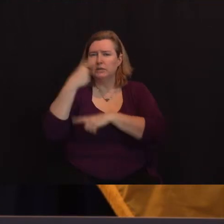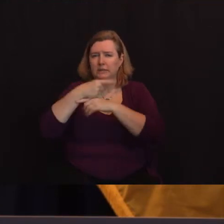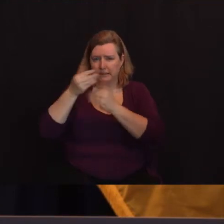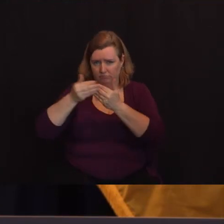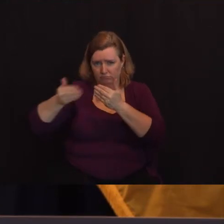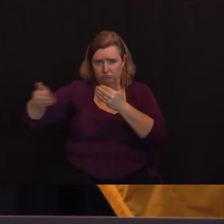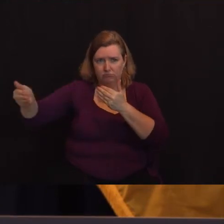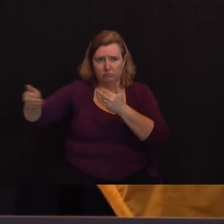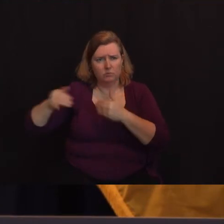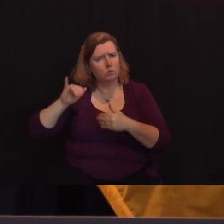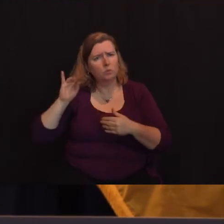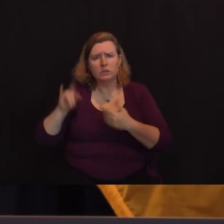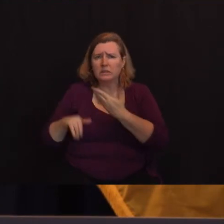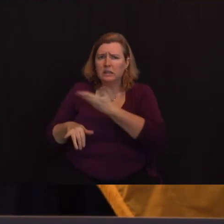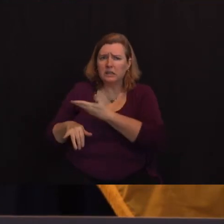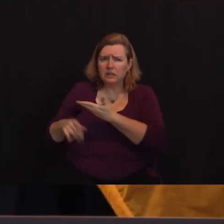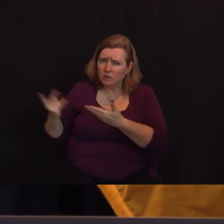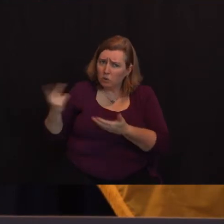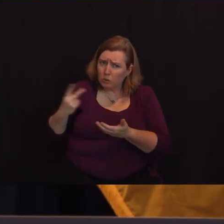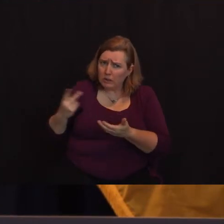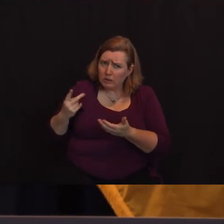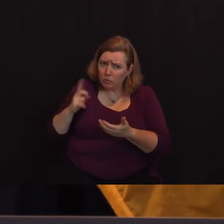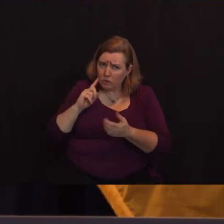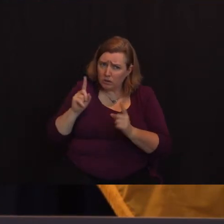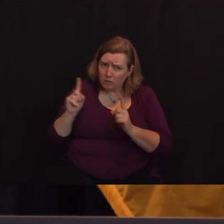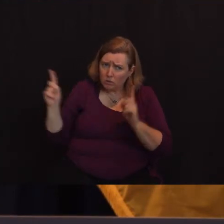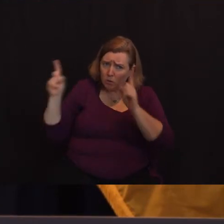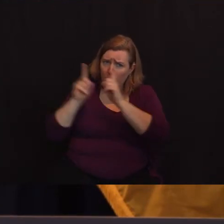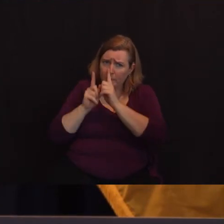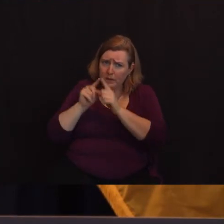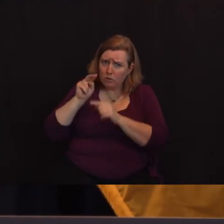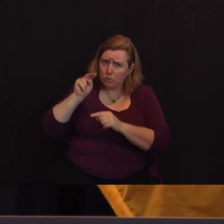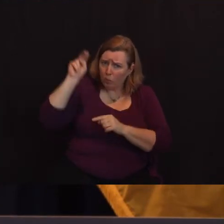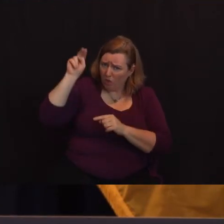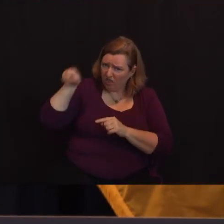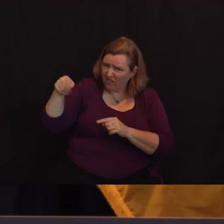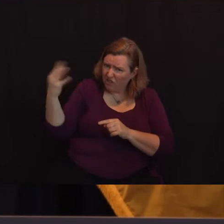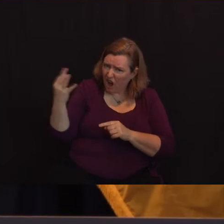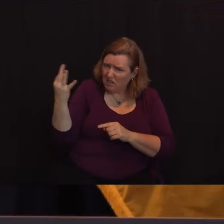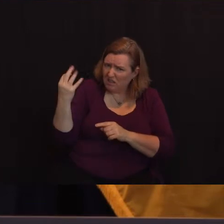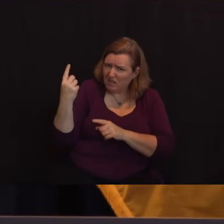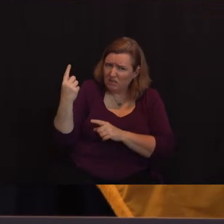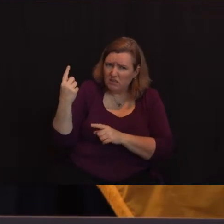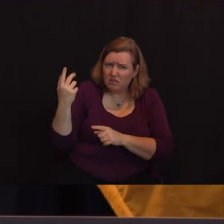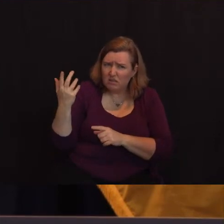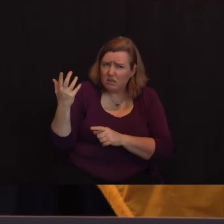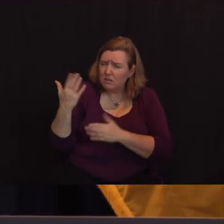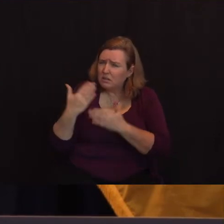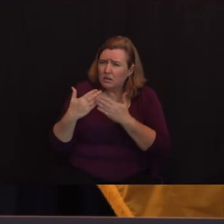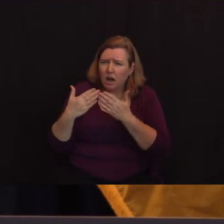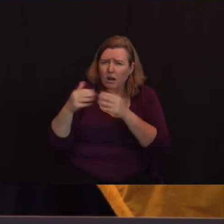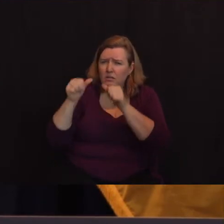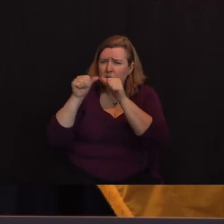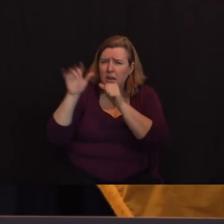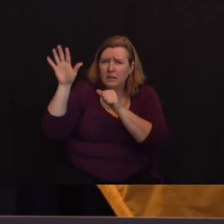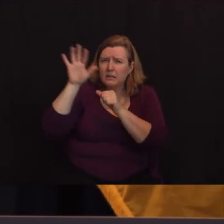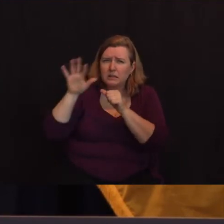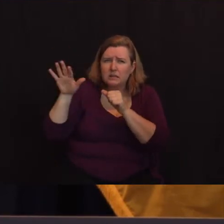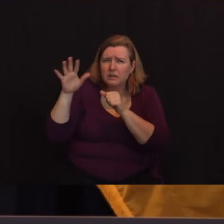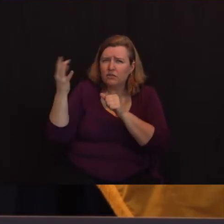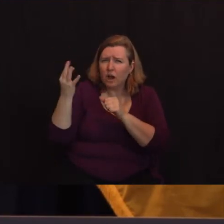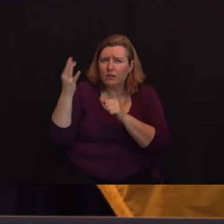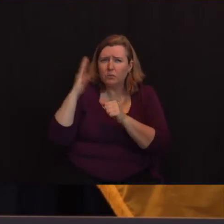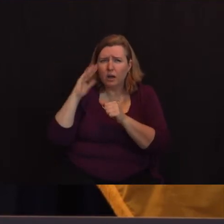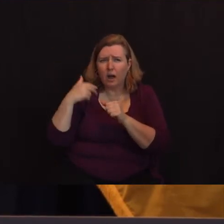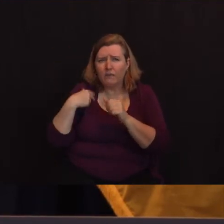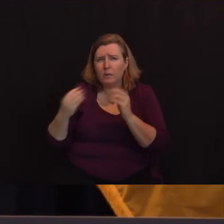Judy, we're together in somewhere up north on Friday, so hopefully we'll have some COVID numbers. It'll be late enough that we'll have some COVID